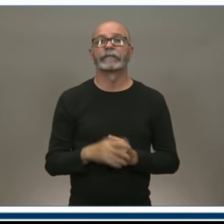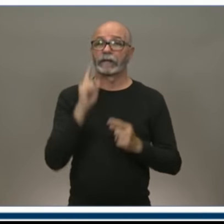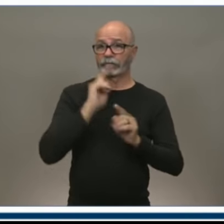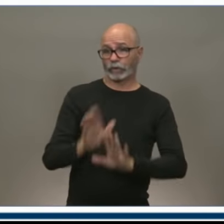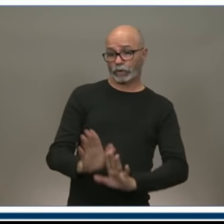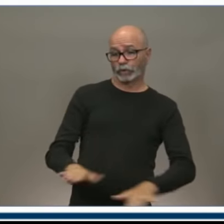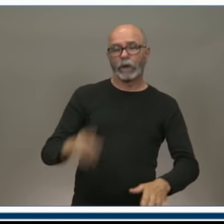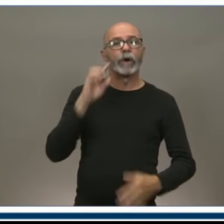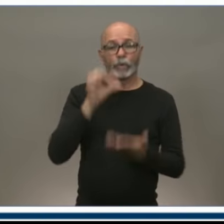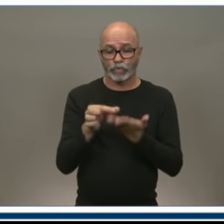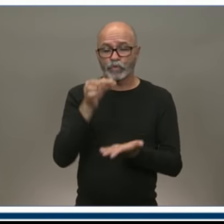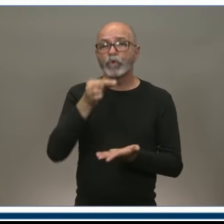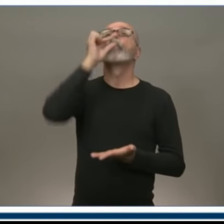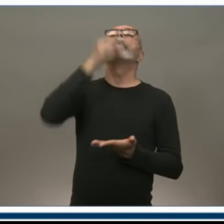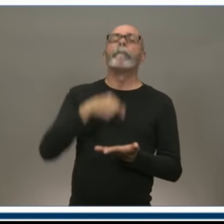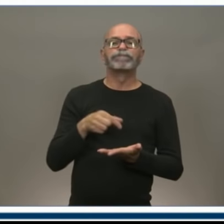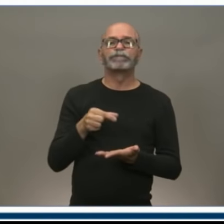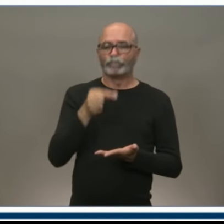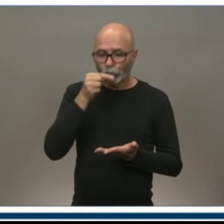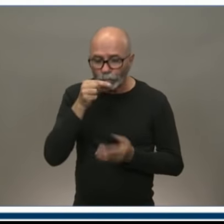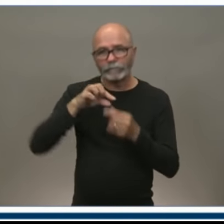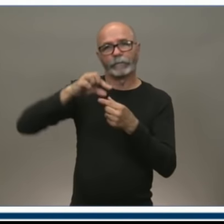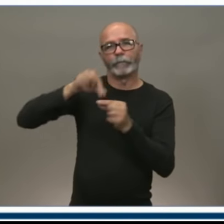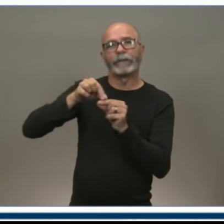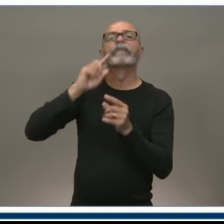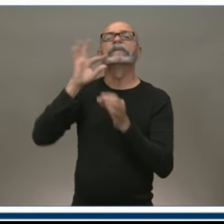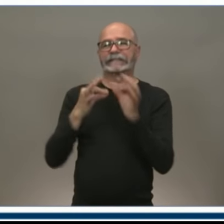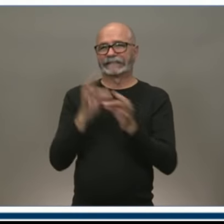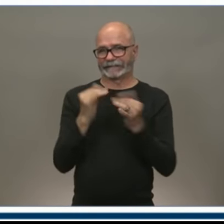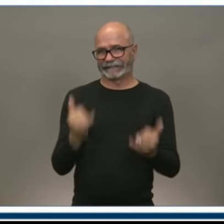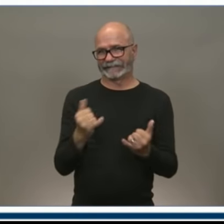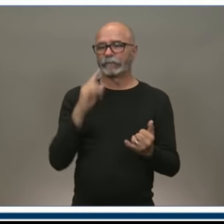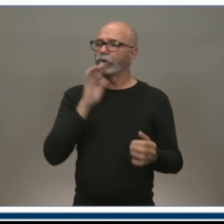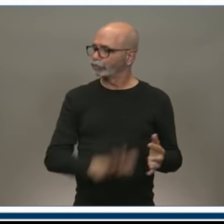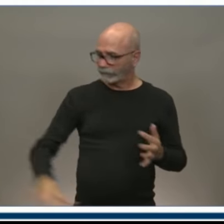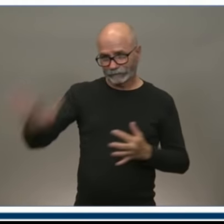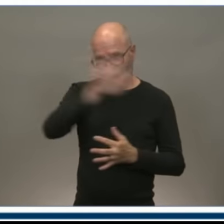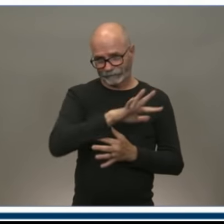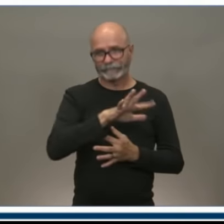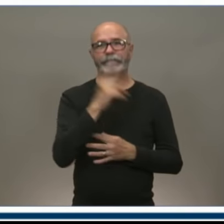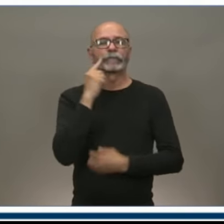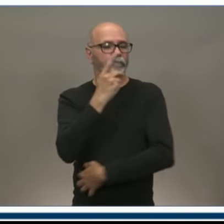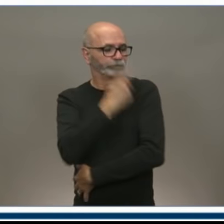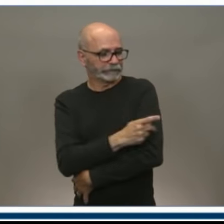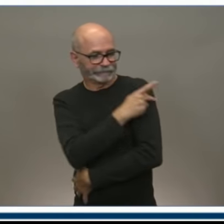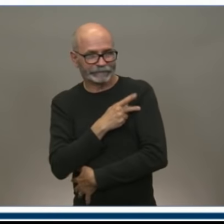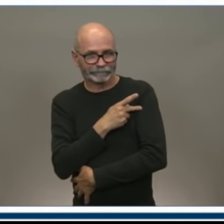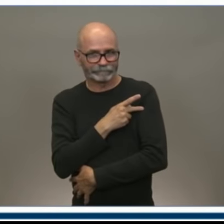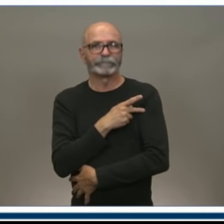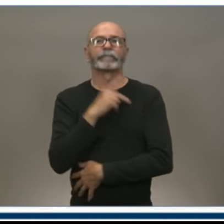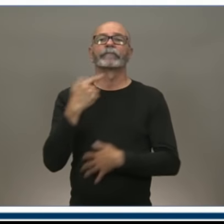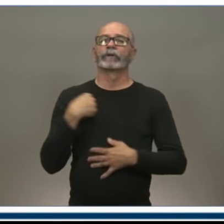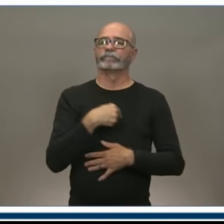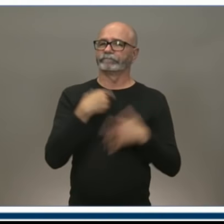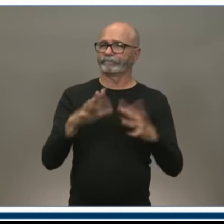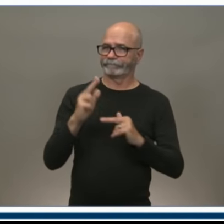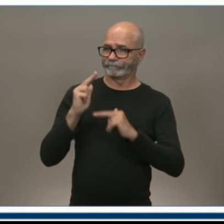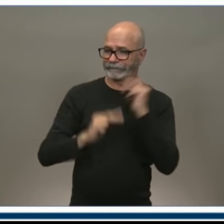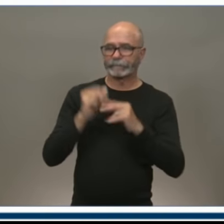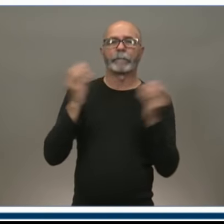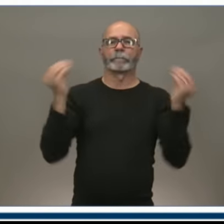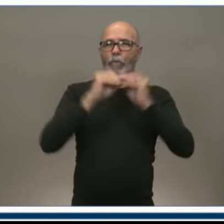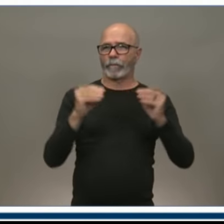primary testing centers across the province, and we are continuing to build on our testing strategy and our capacity. Dr.